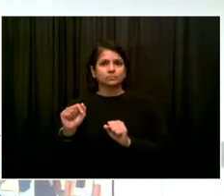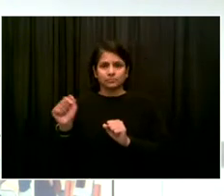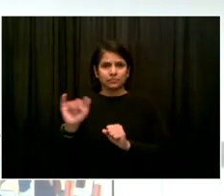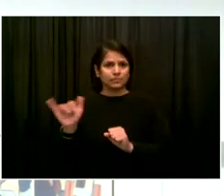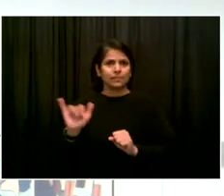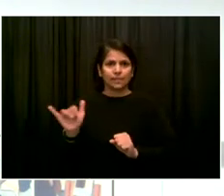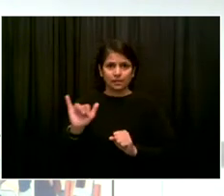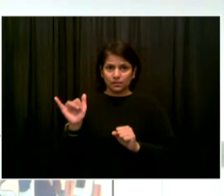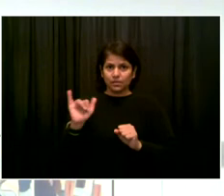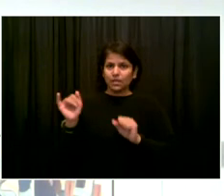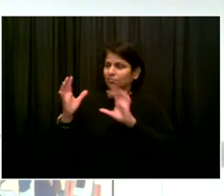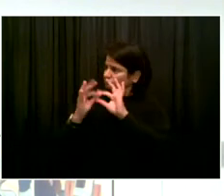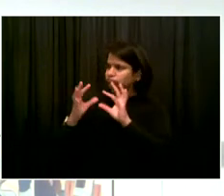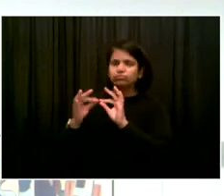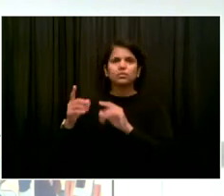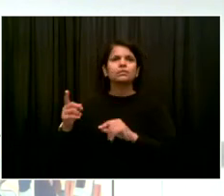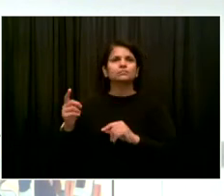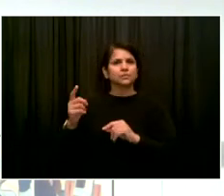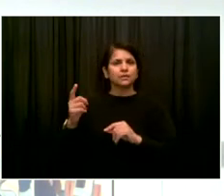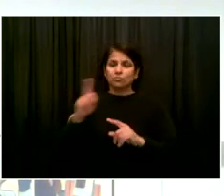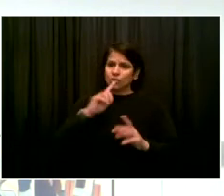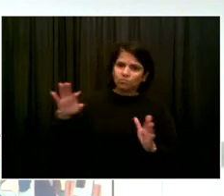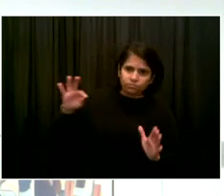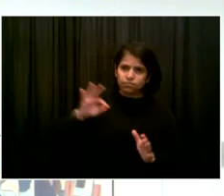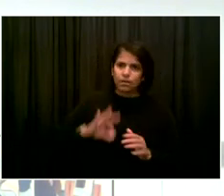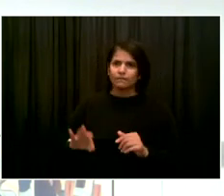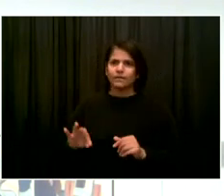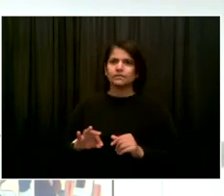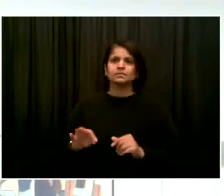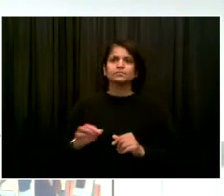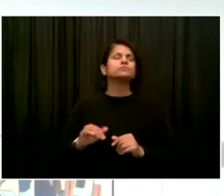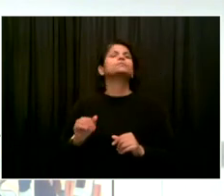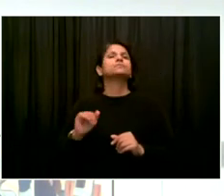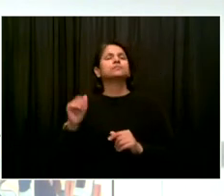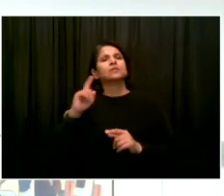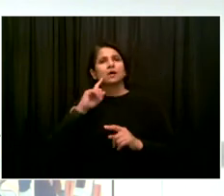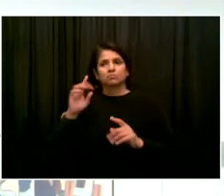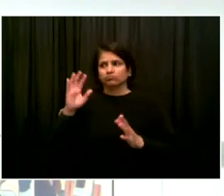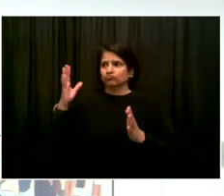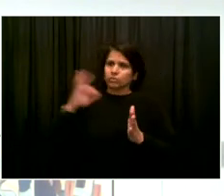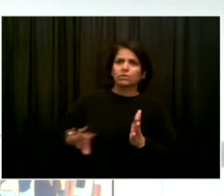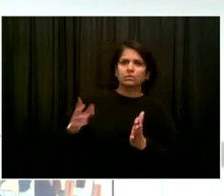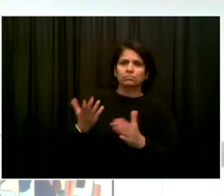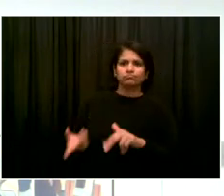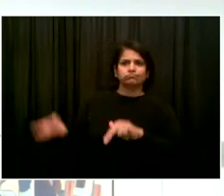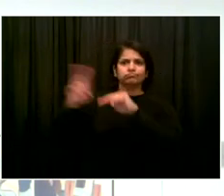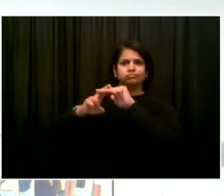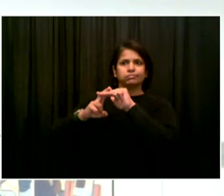out. And remote learning is not just detrimental educationally. It also